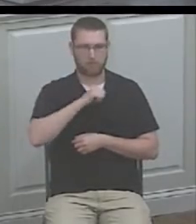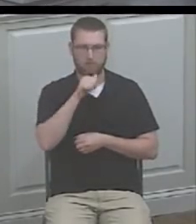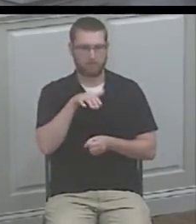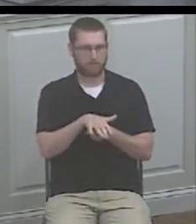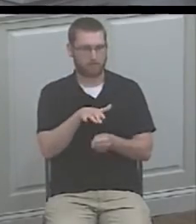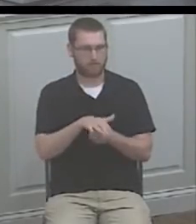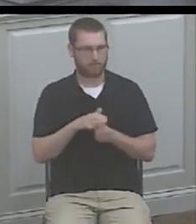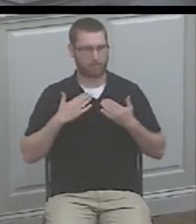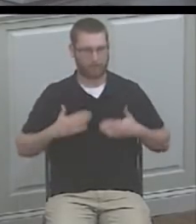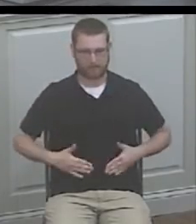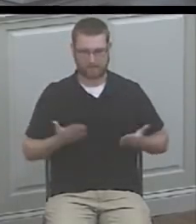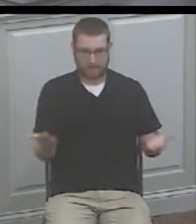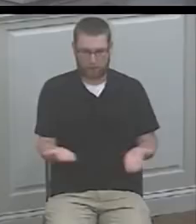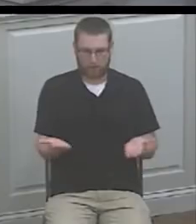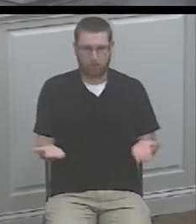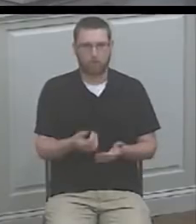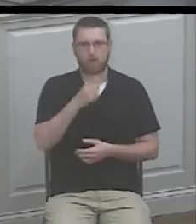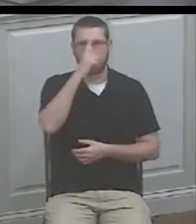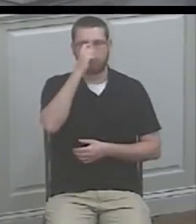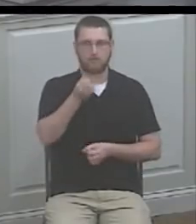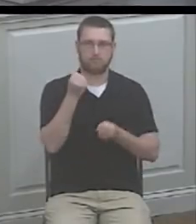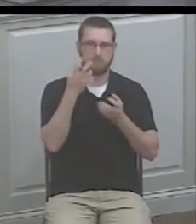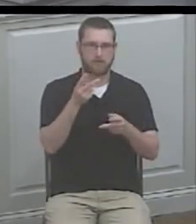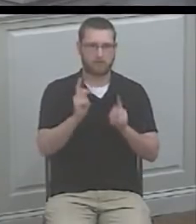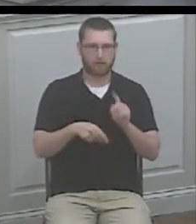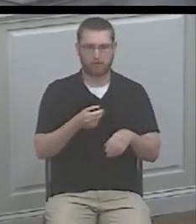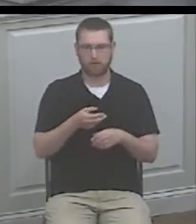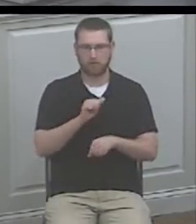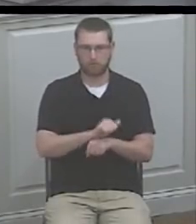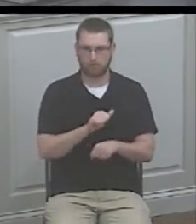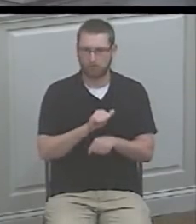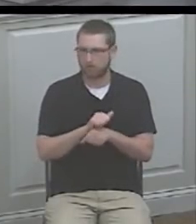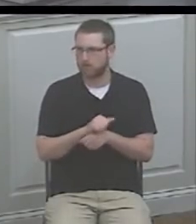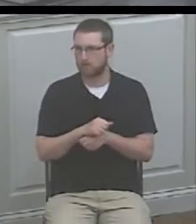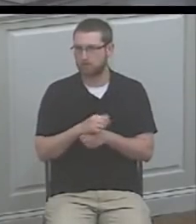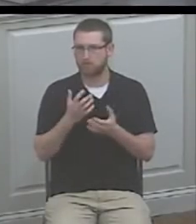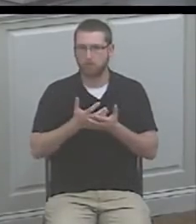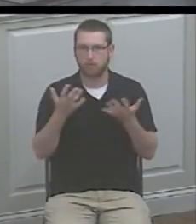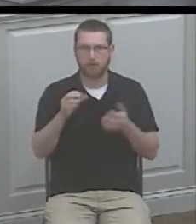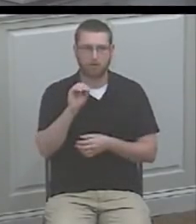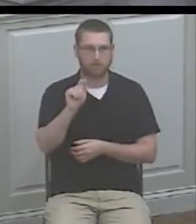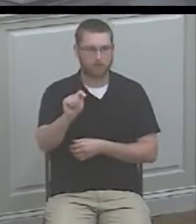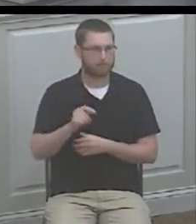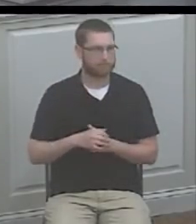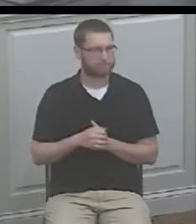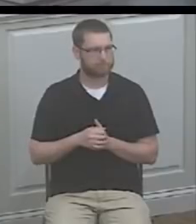bodies here because too many people were having to work too much overtime.